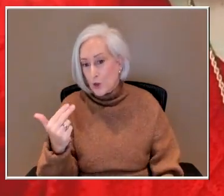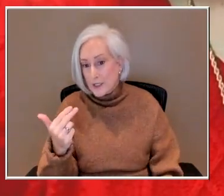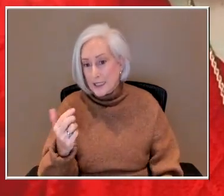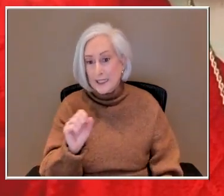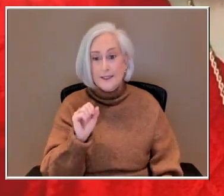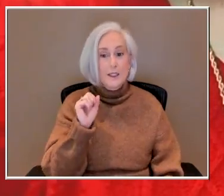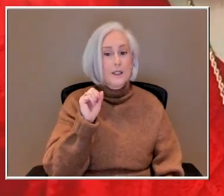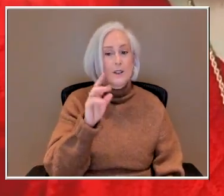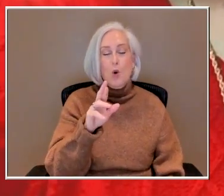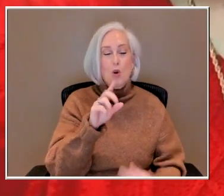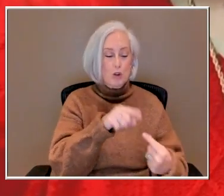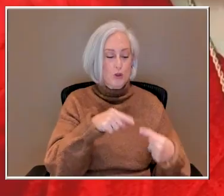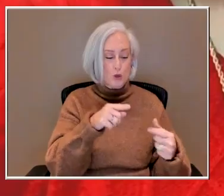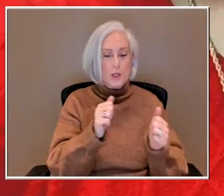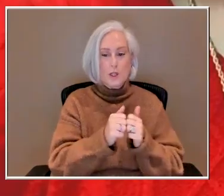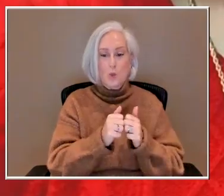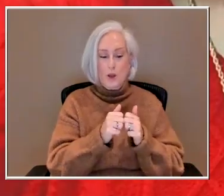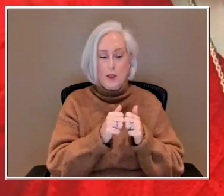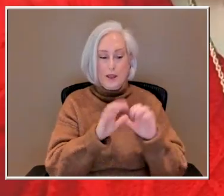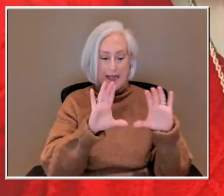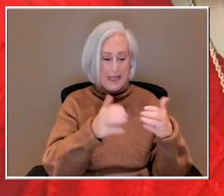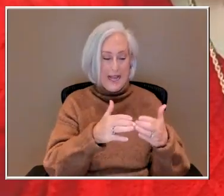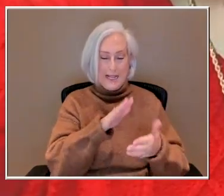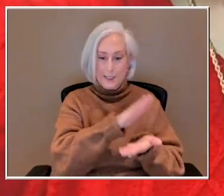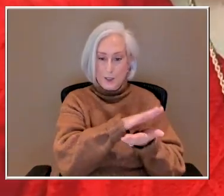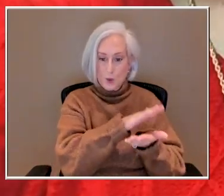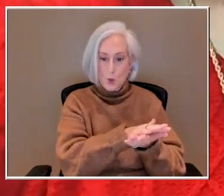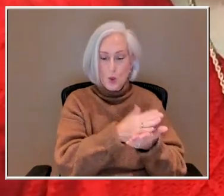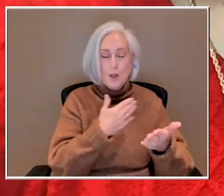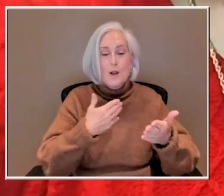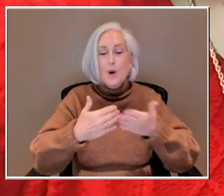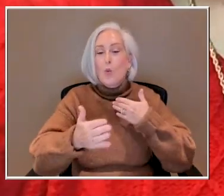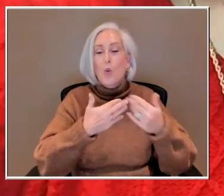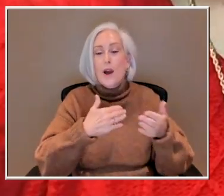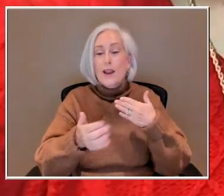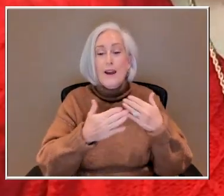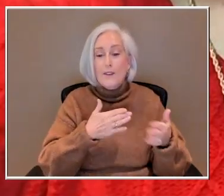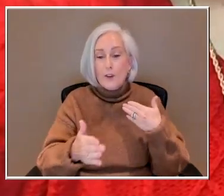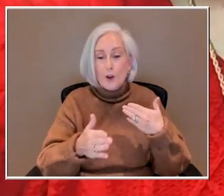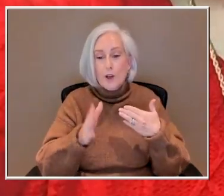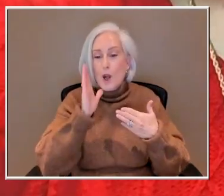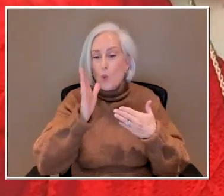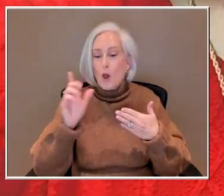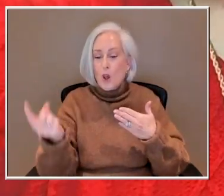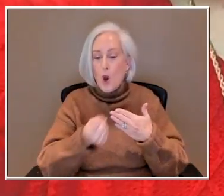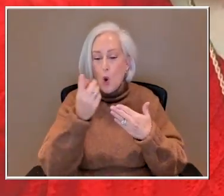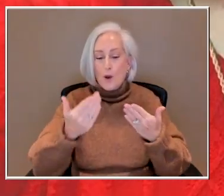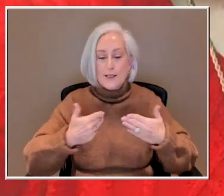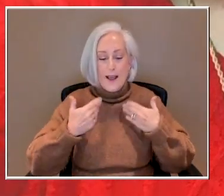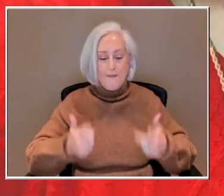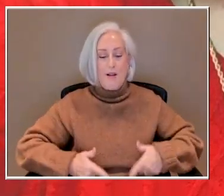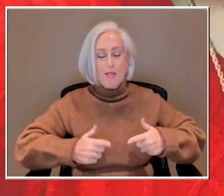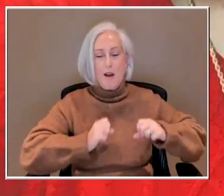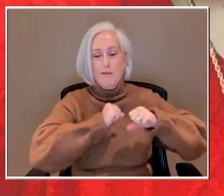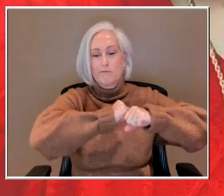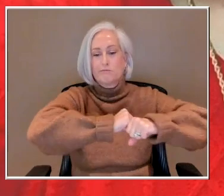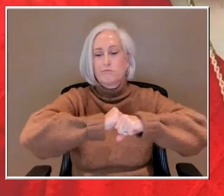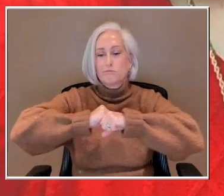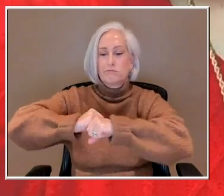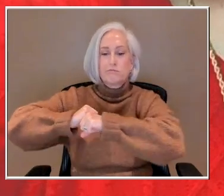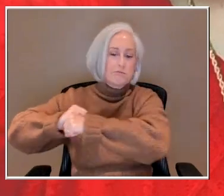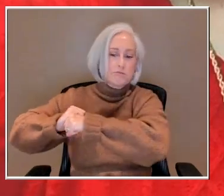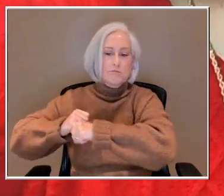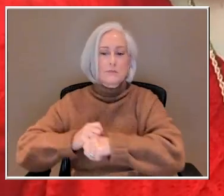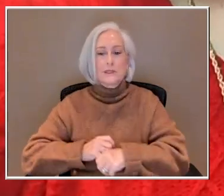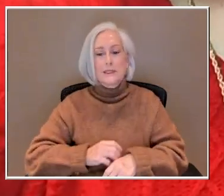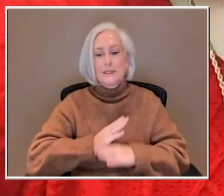be struggling with your classes at school. Whatever it is, there's always going to be roadblocks along the way in that journey, and learning